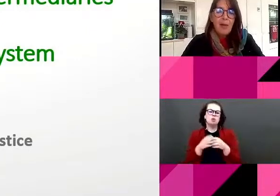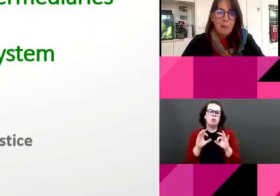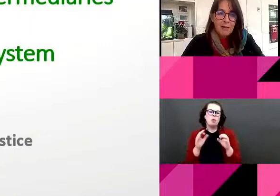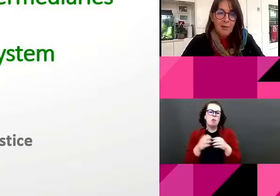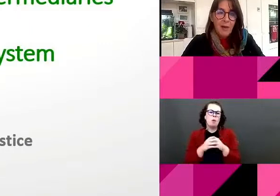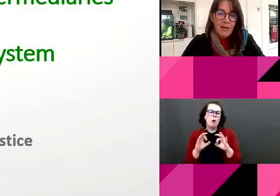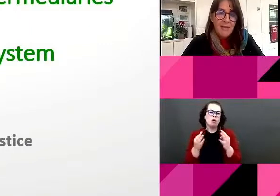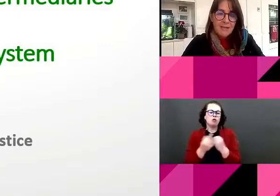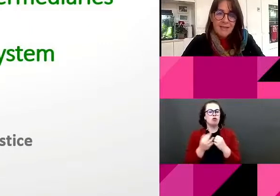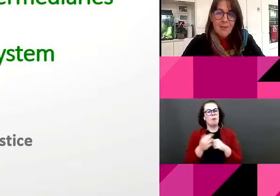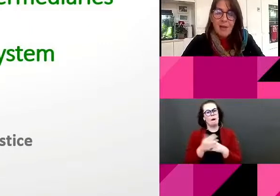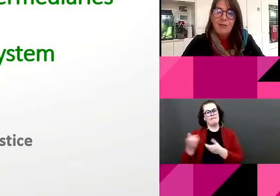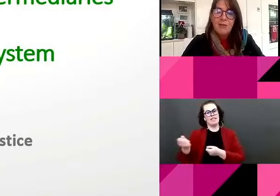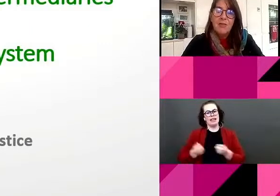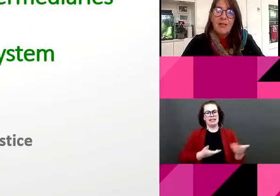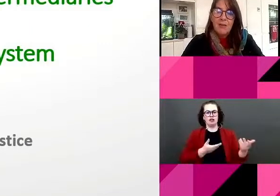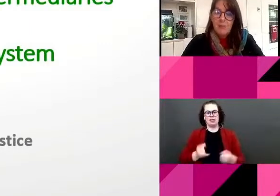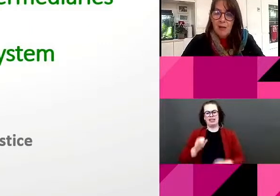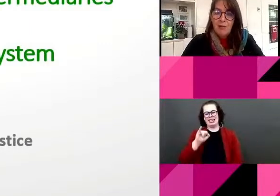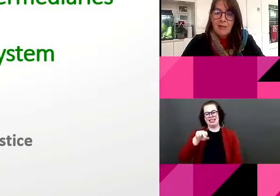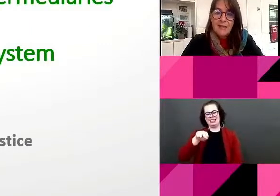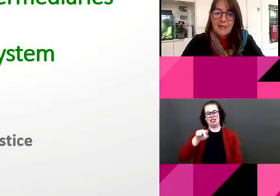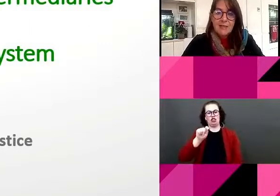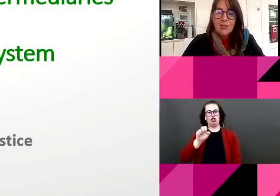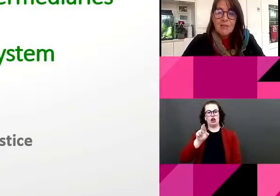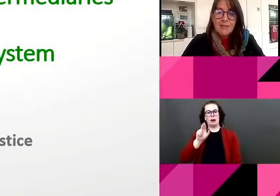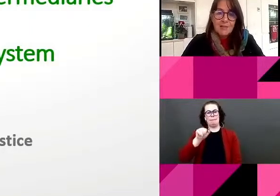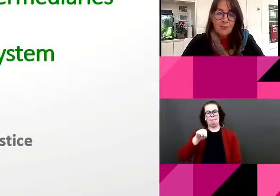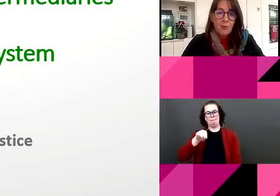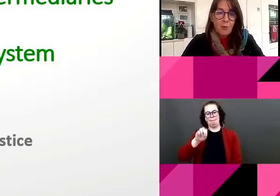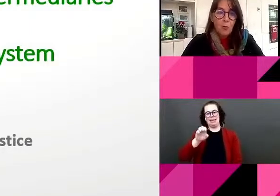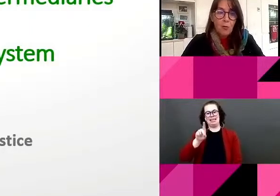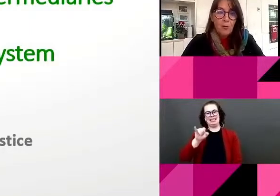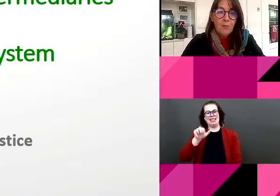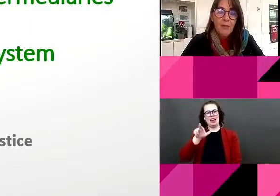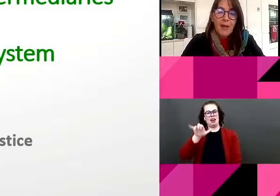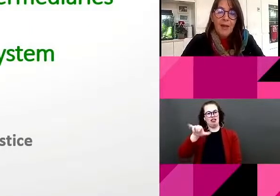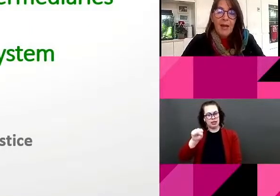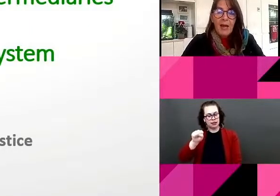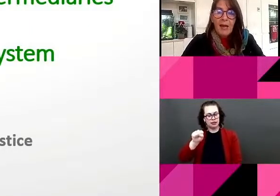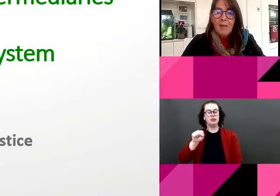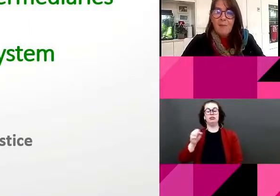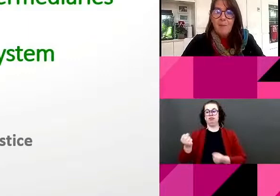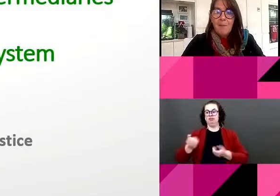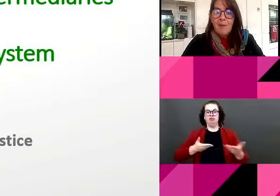raise public awareness about fair access to justice for all.